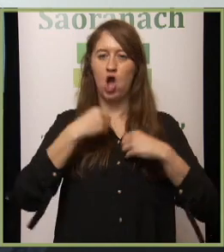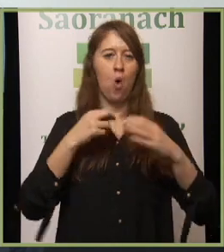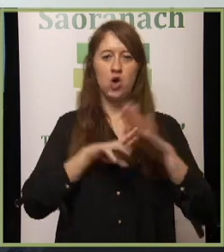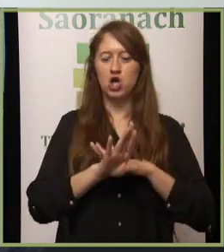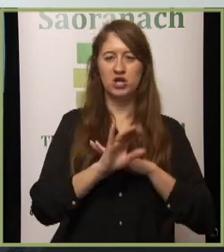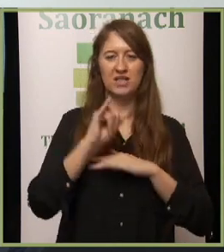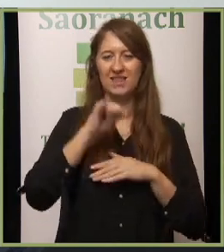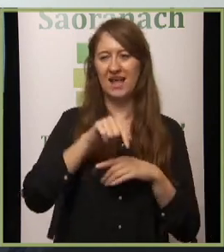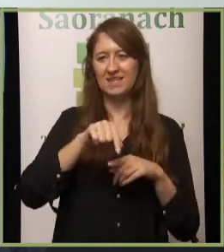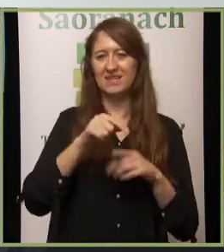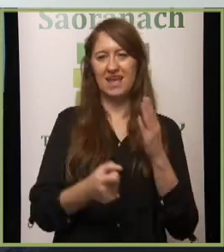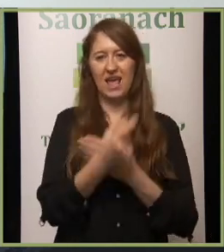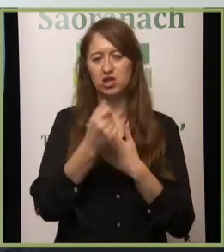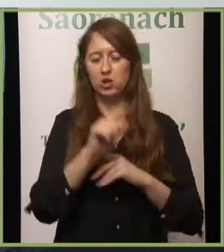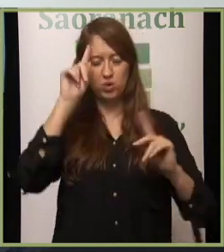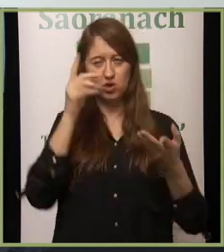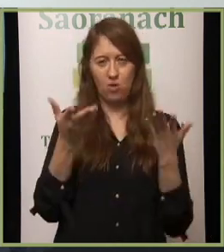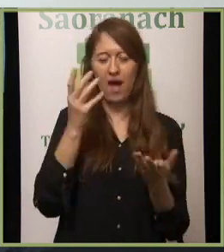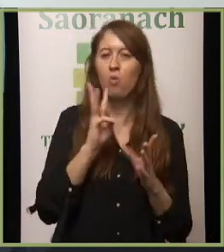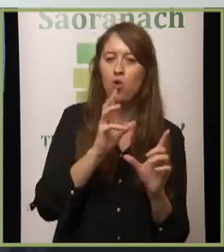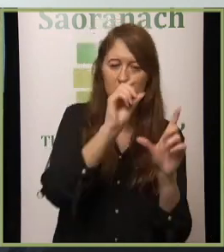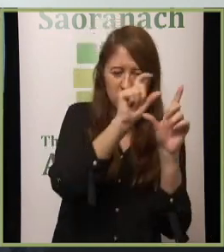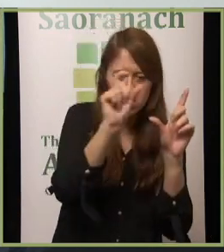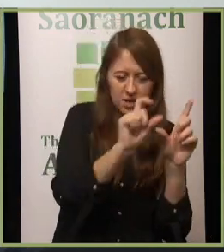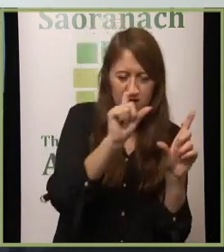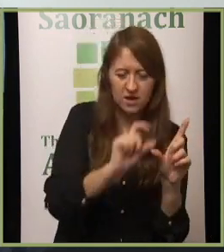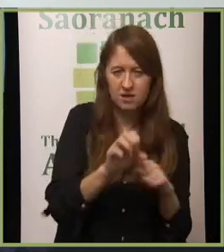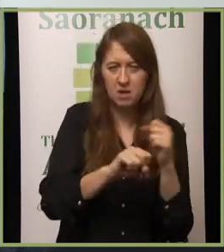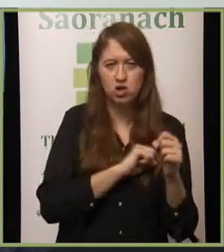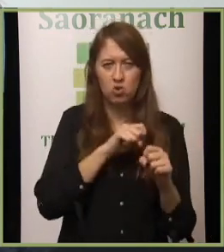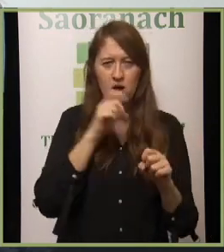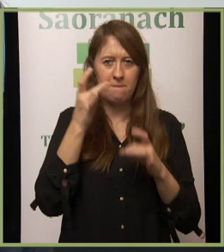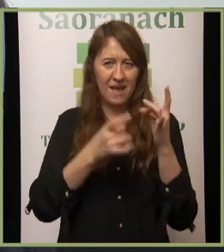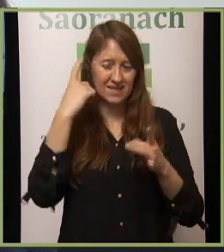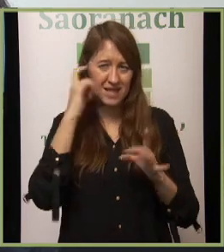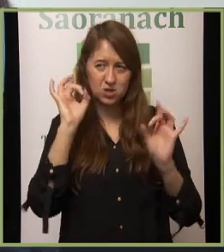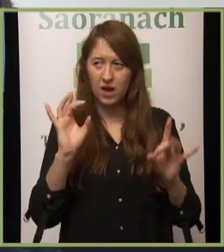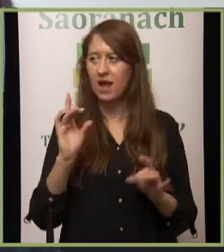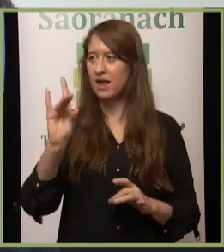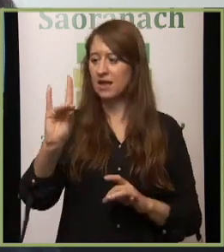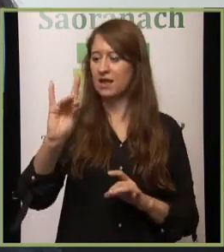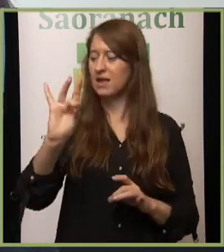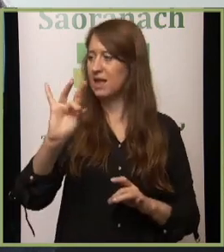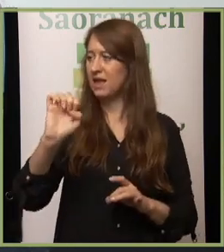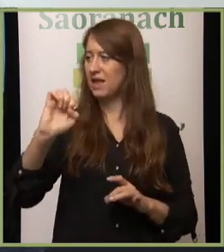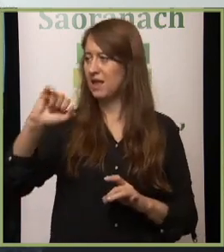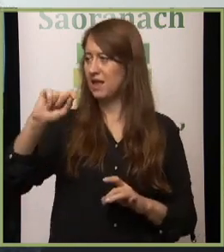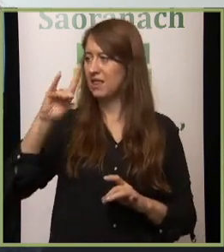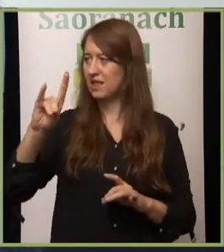with because we don't know how to word it in a way that will actually make sense. Keith, yes, is it relevant to the